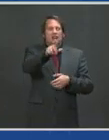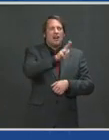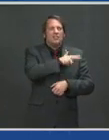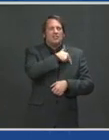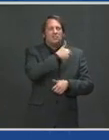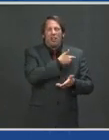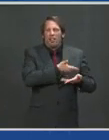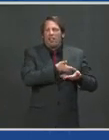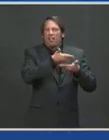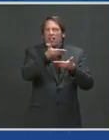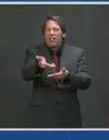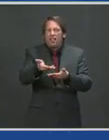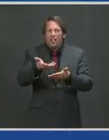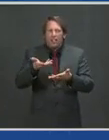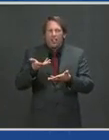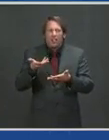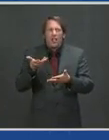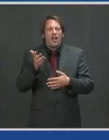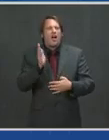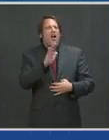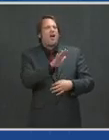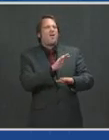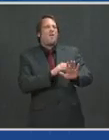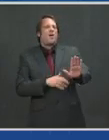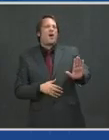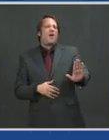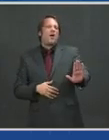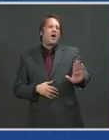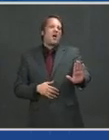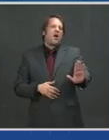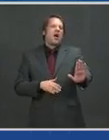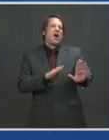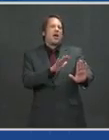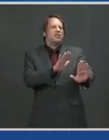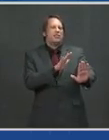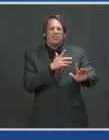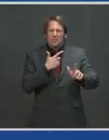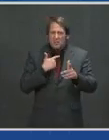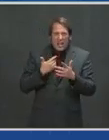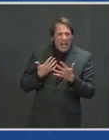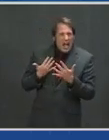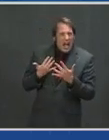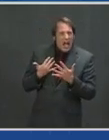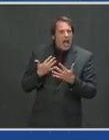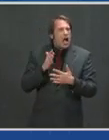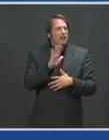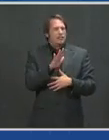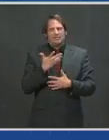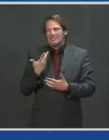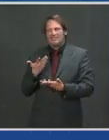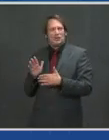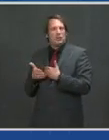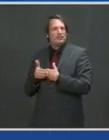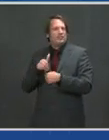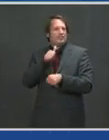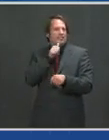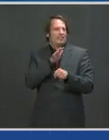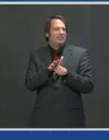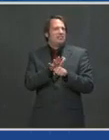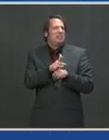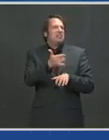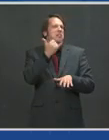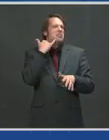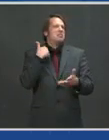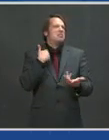And they hear, you have to wait. We don't have room now. Come back, call me back in 8 days, 10